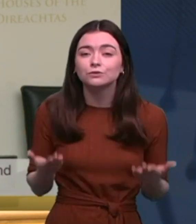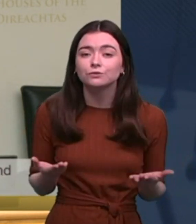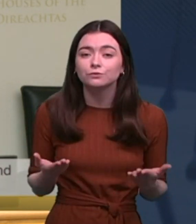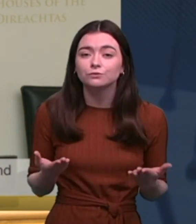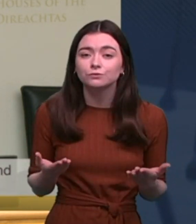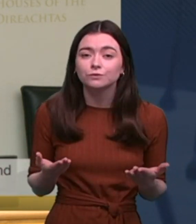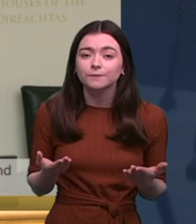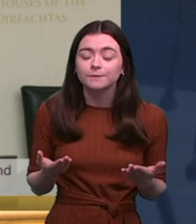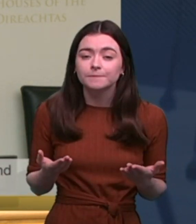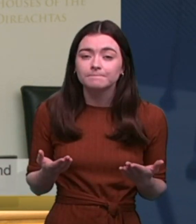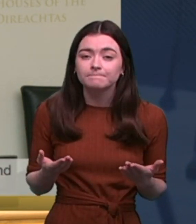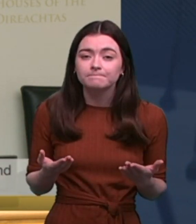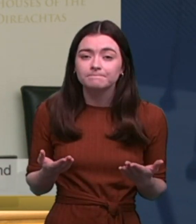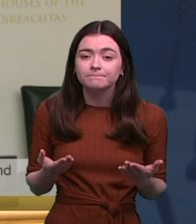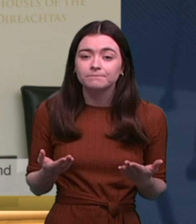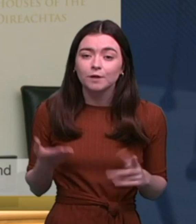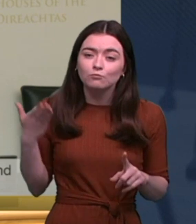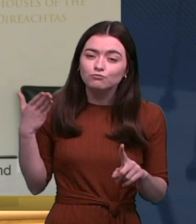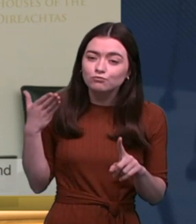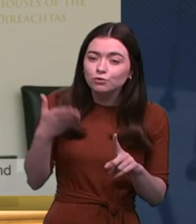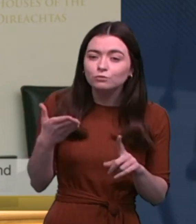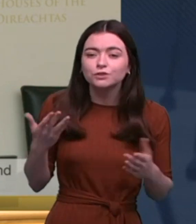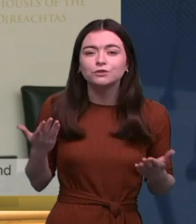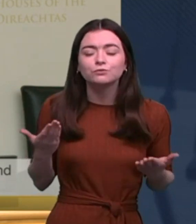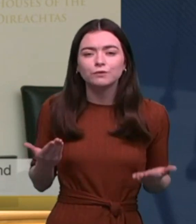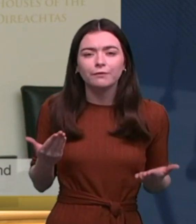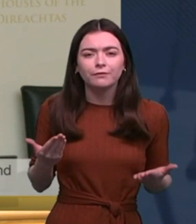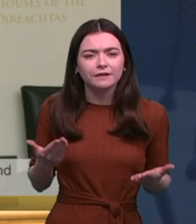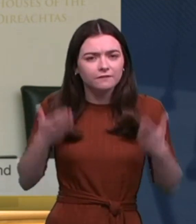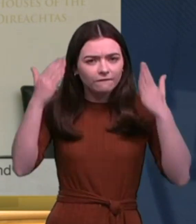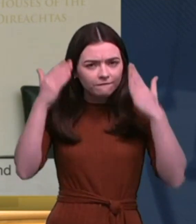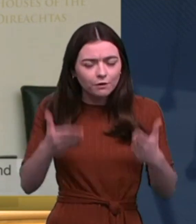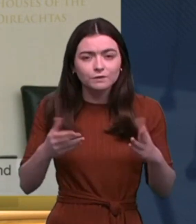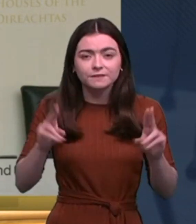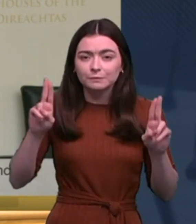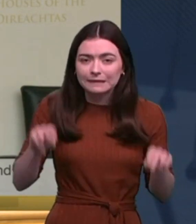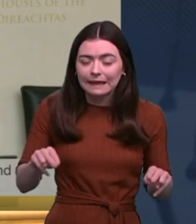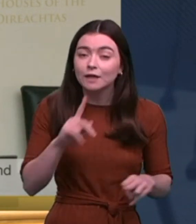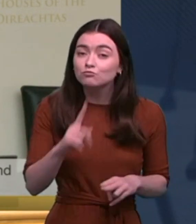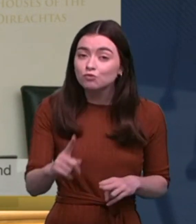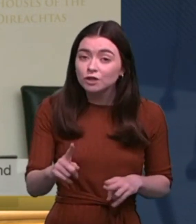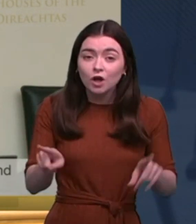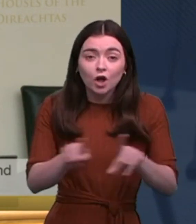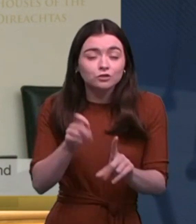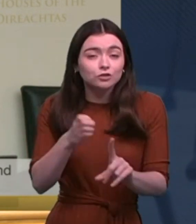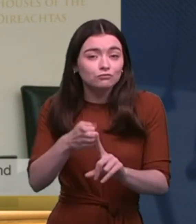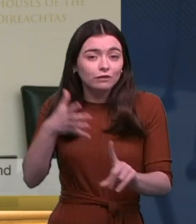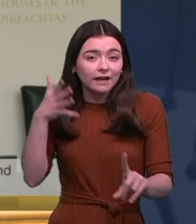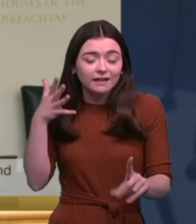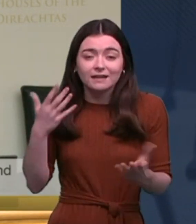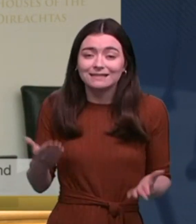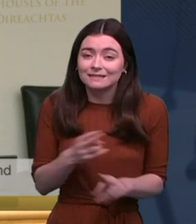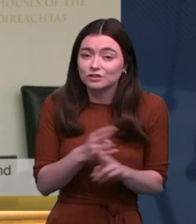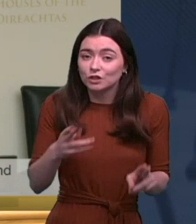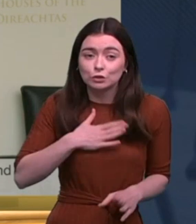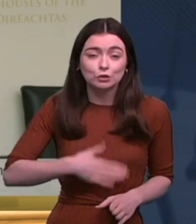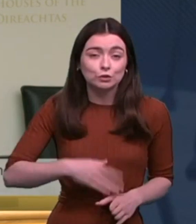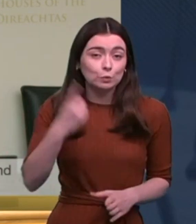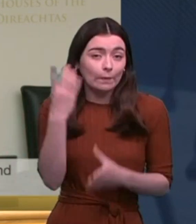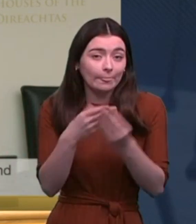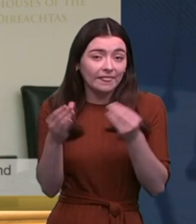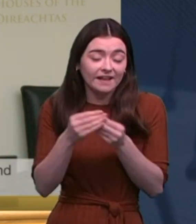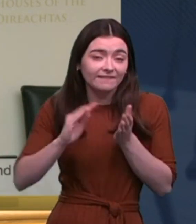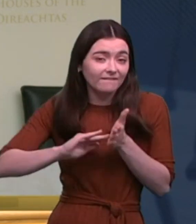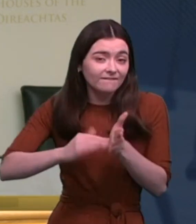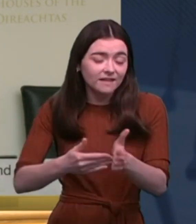suppose, come at it as focused as we can, but also recognising that it isn't any one thing that fixes it. We